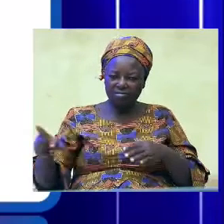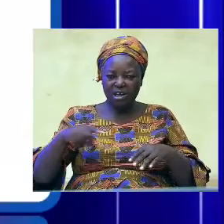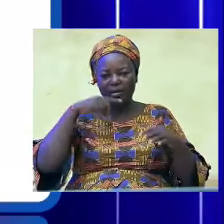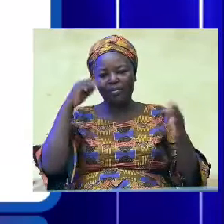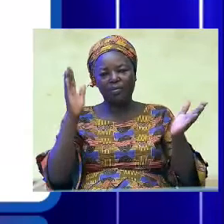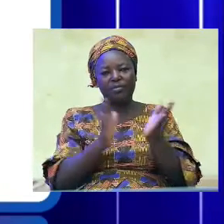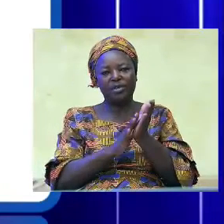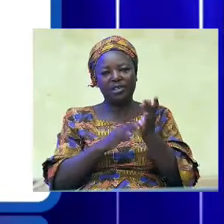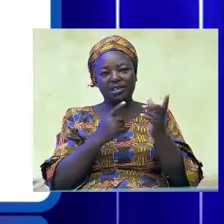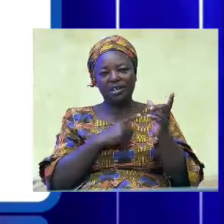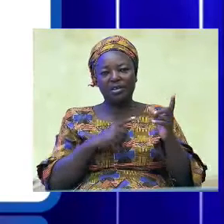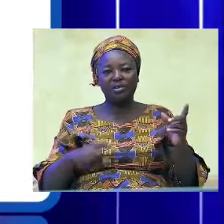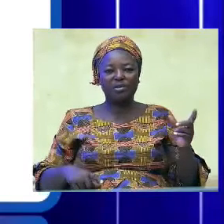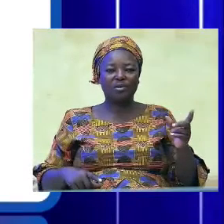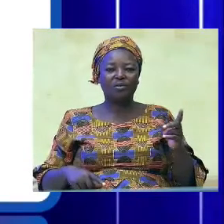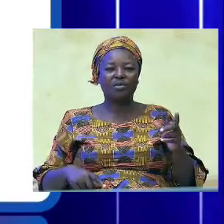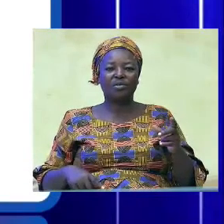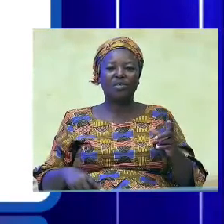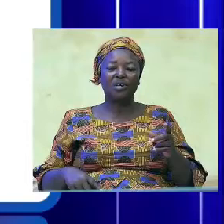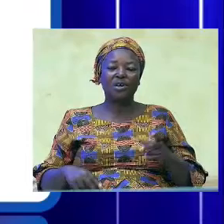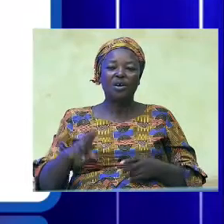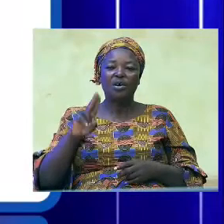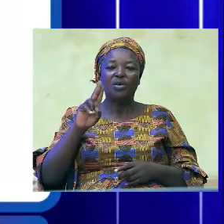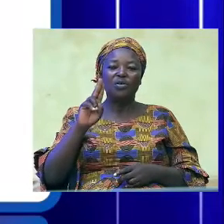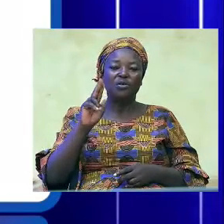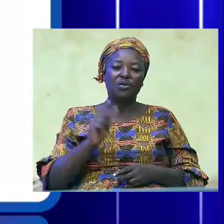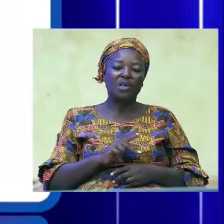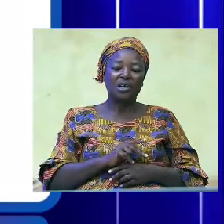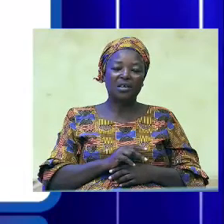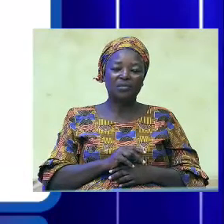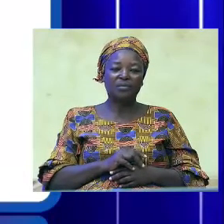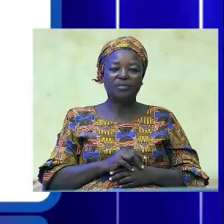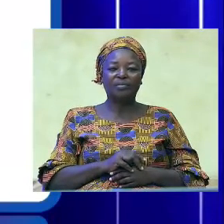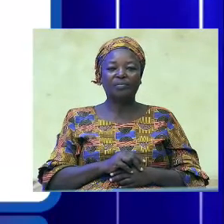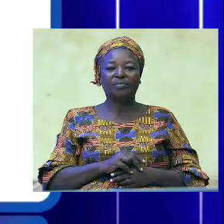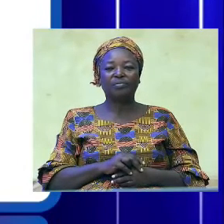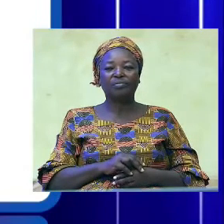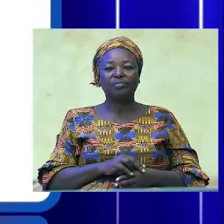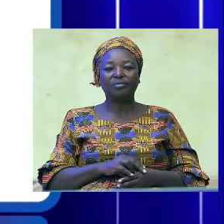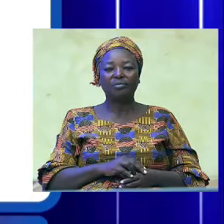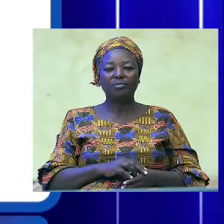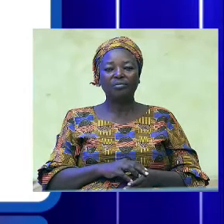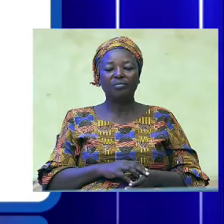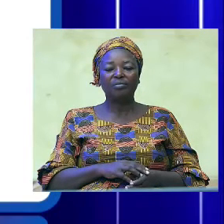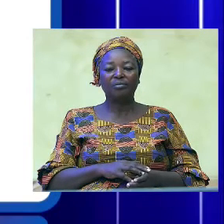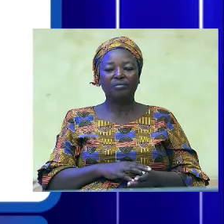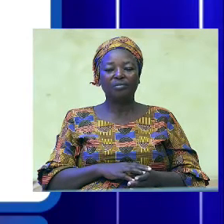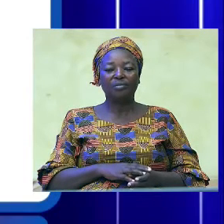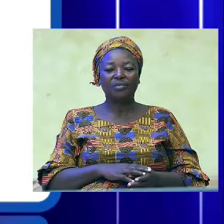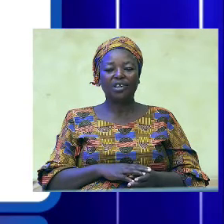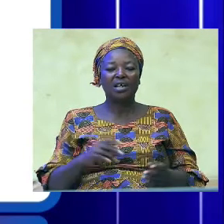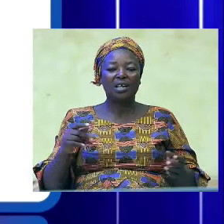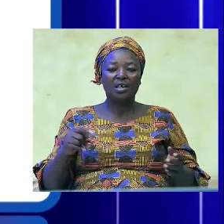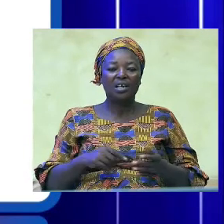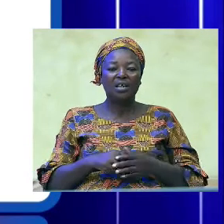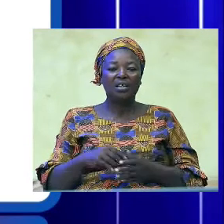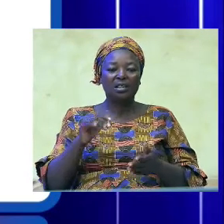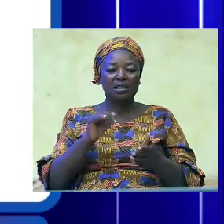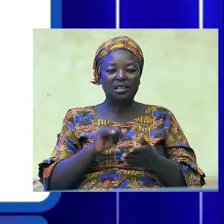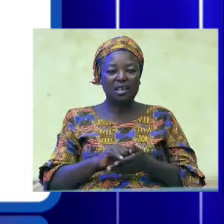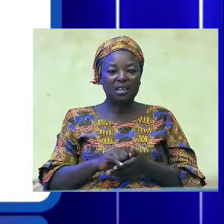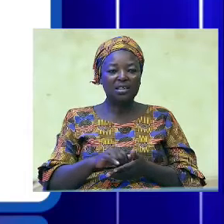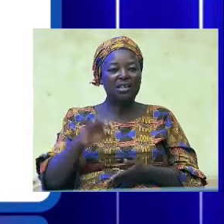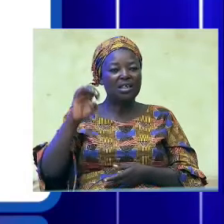the pains disappeared. Praise the Lord. All the way from the United Arab Emirates,